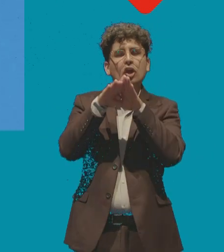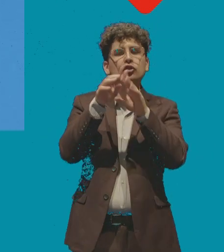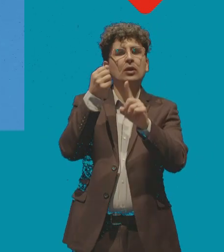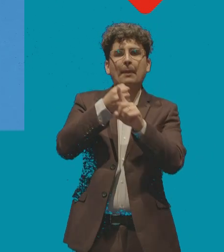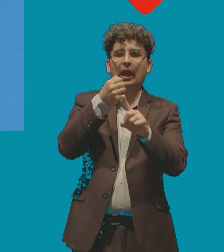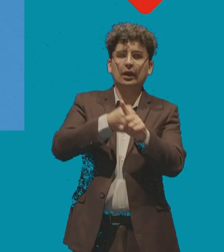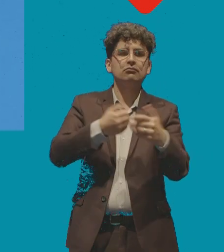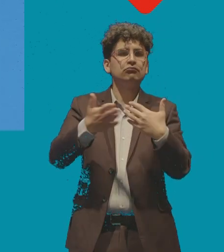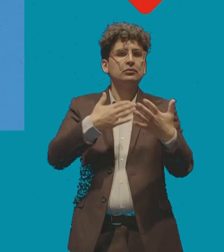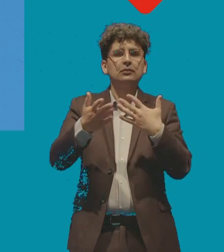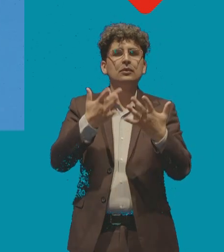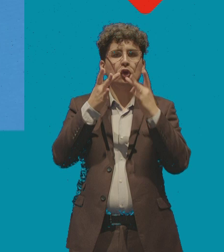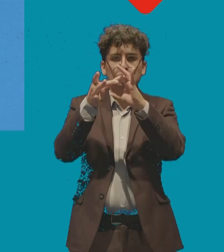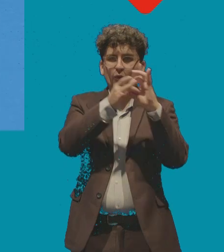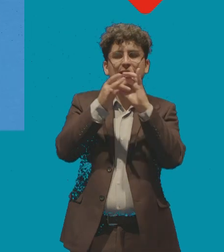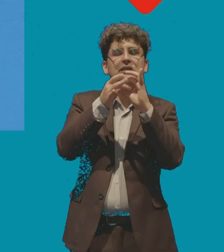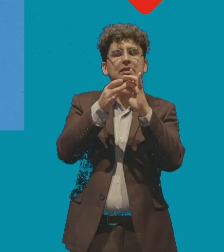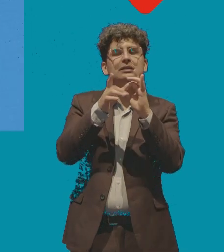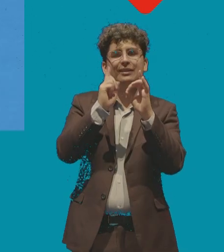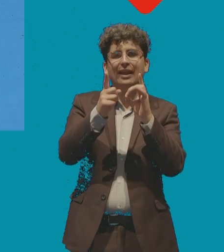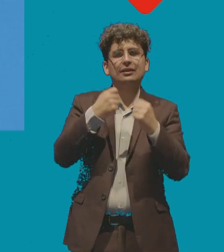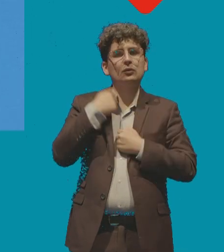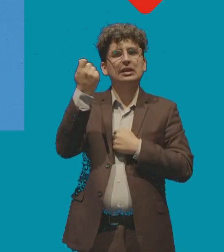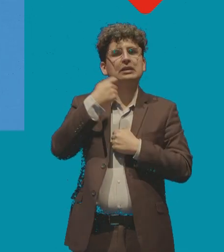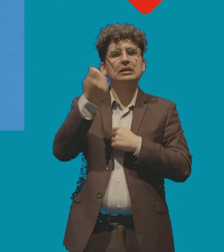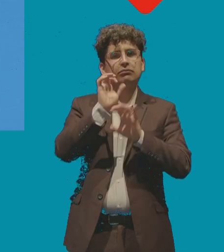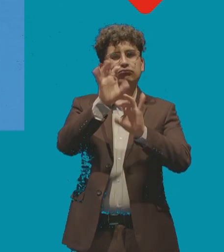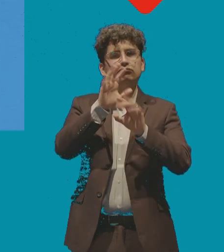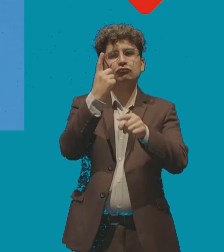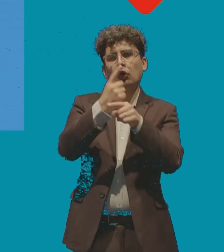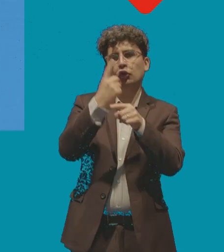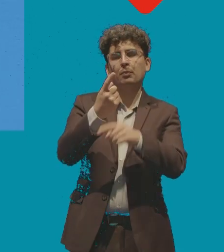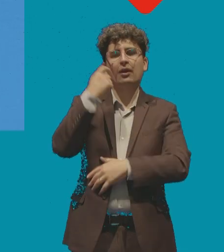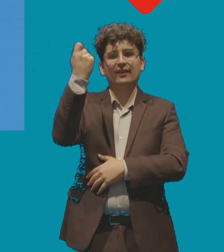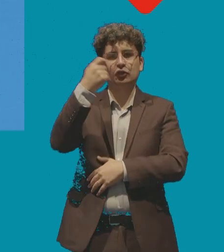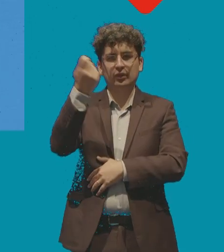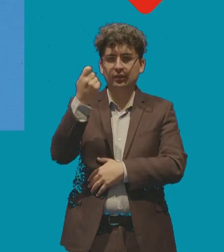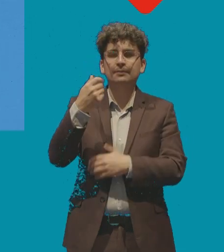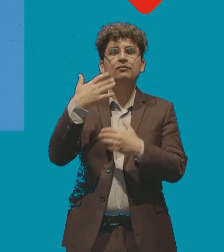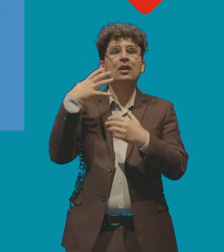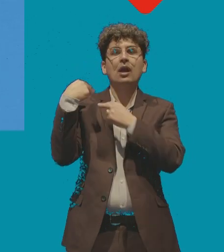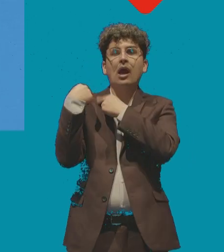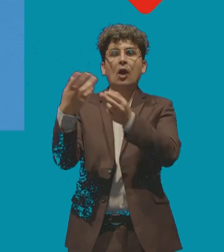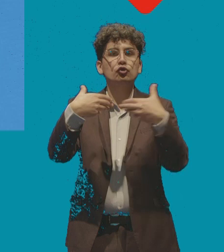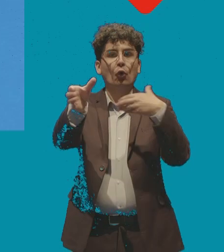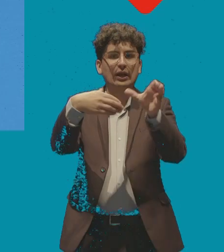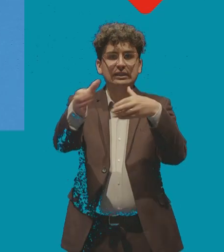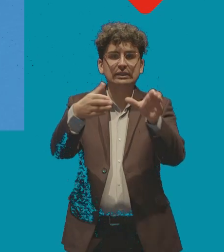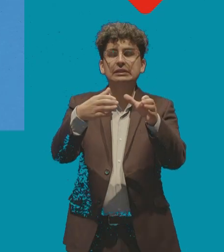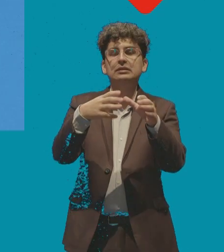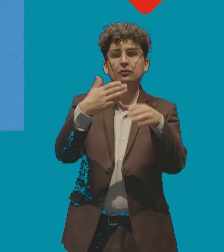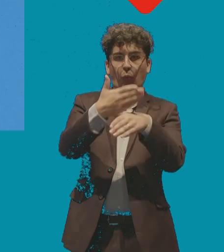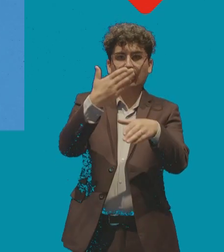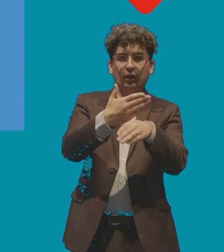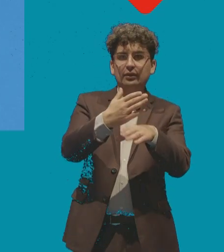unity has driven our success. And I want to take a few minutes to talk about those victories. Outsourced ISS workers at Bays took part in